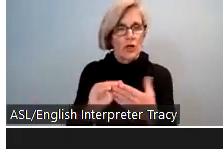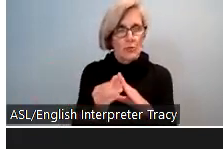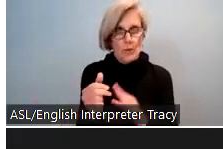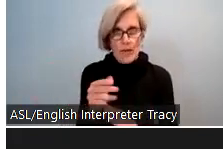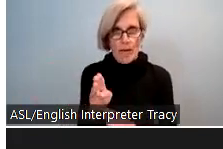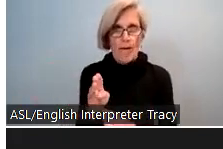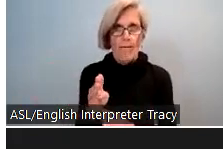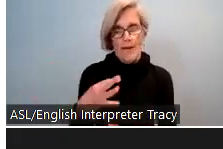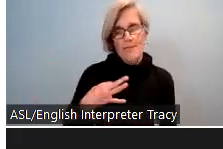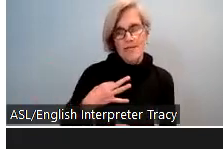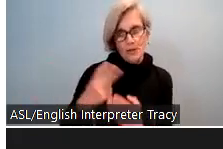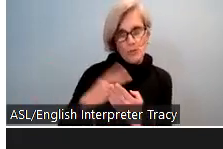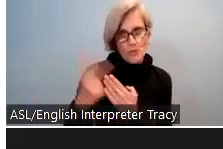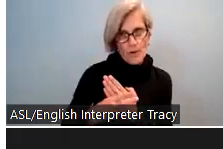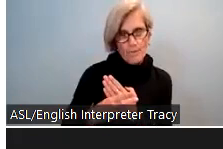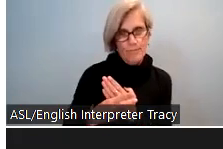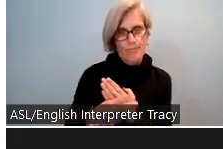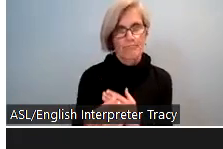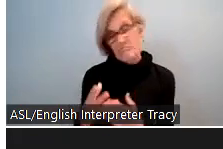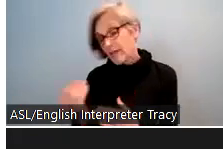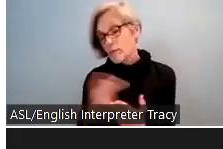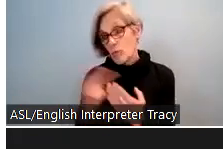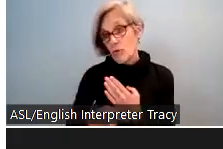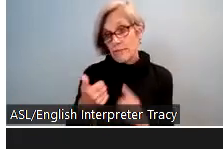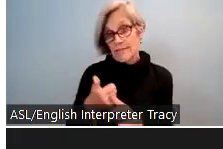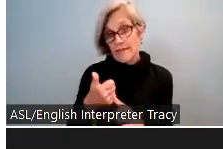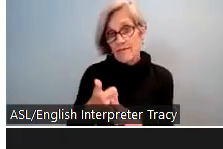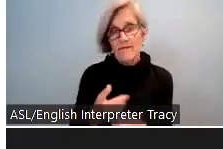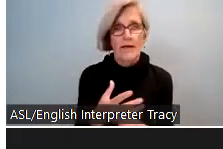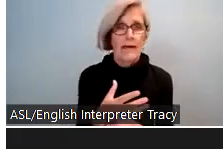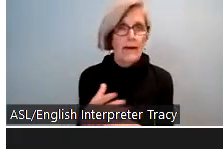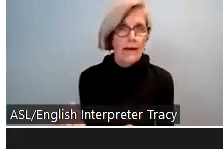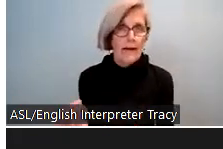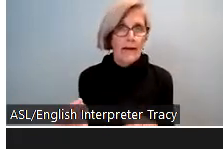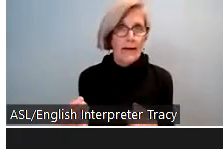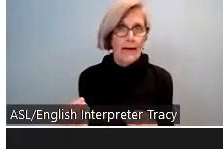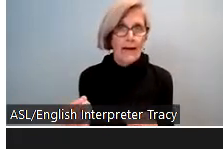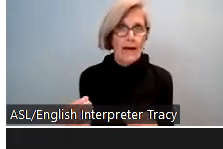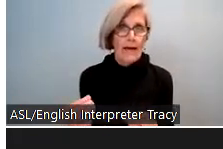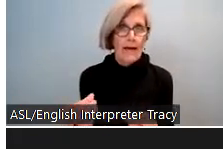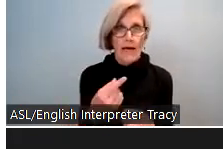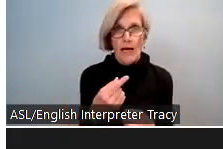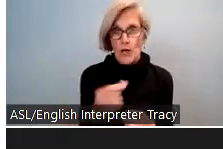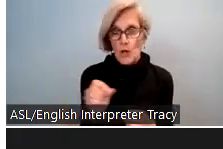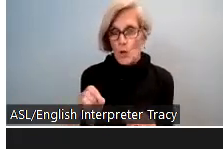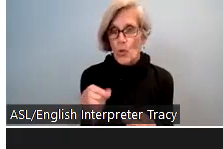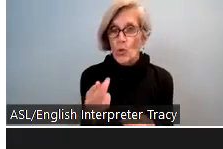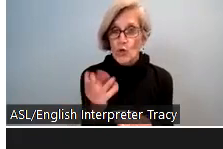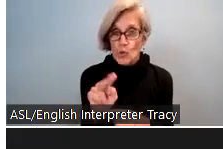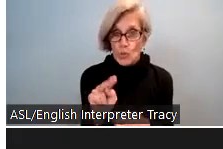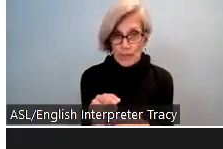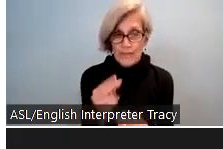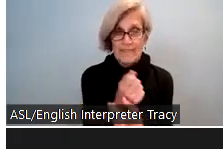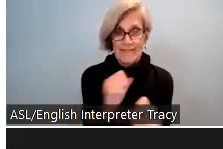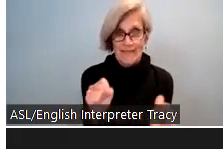application program and program itself, in addition to the overall Go Human Safety Strategies campaign. And